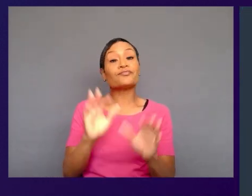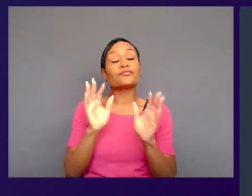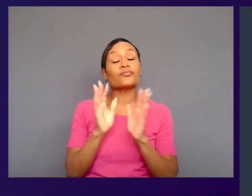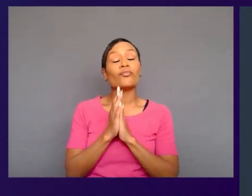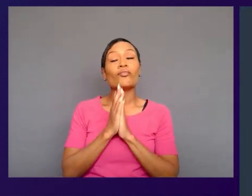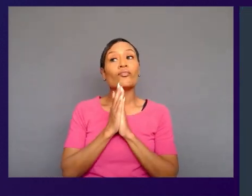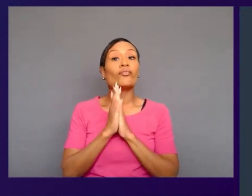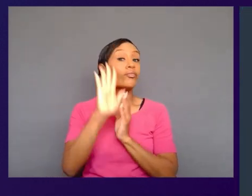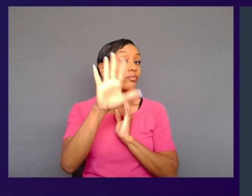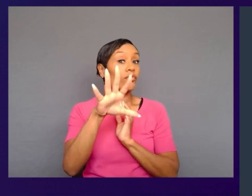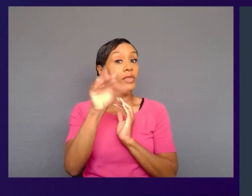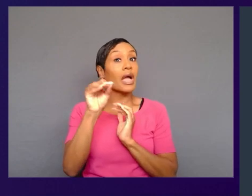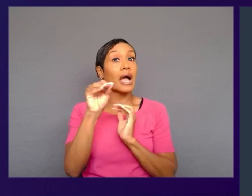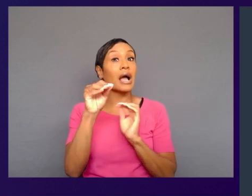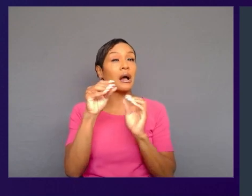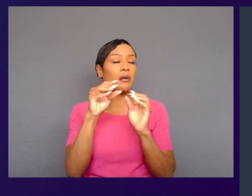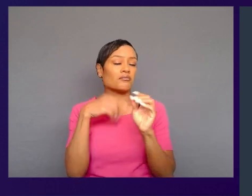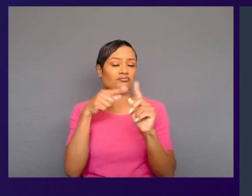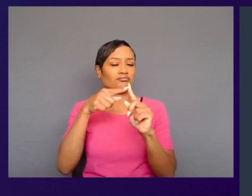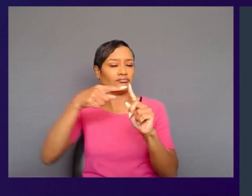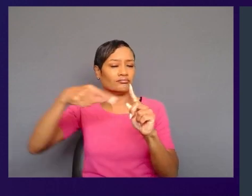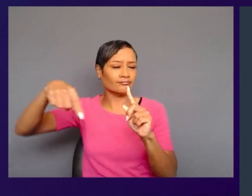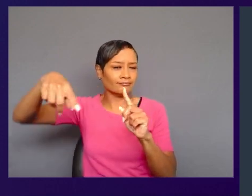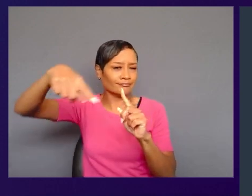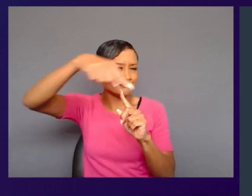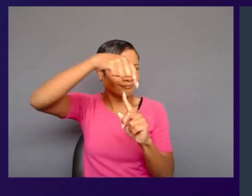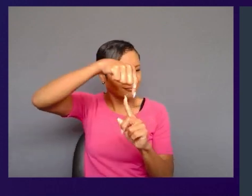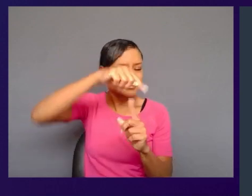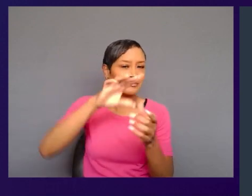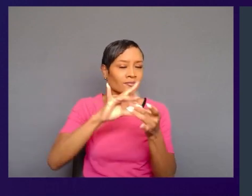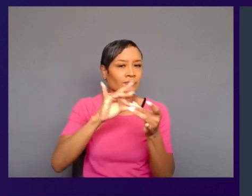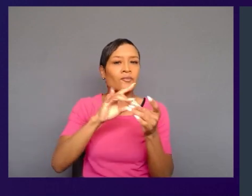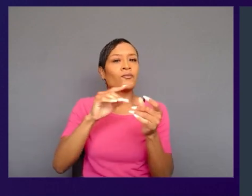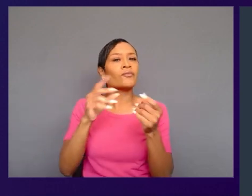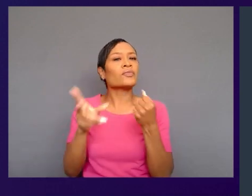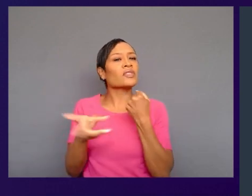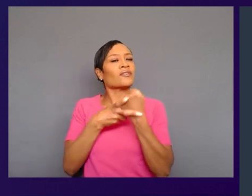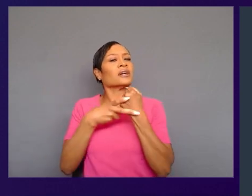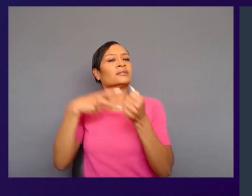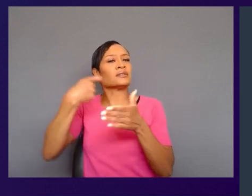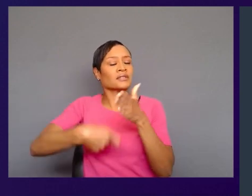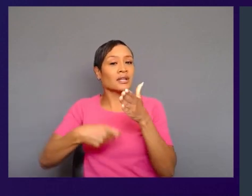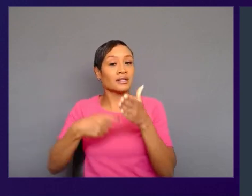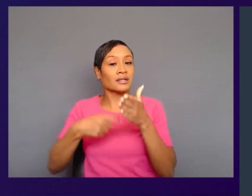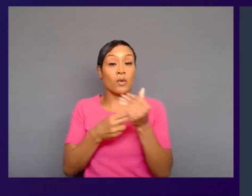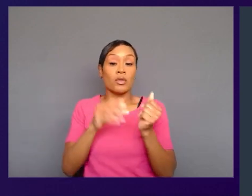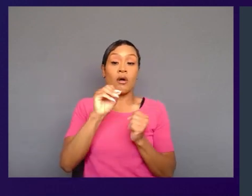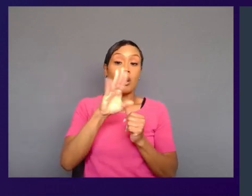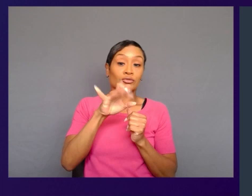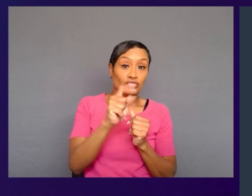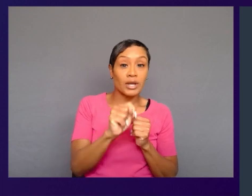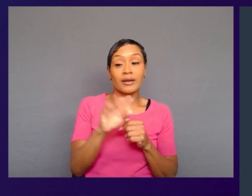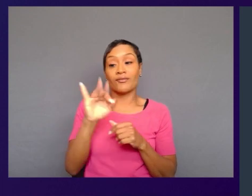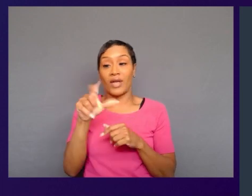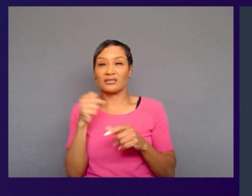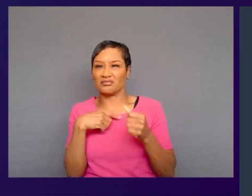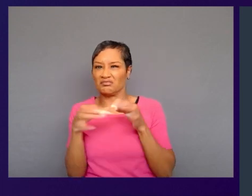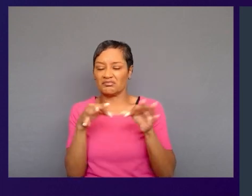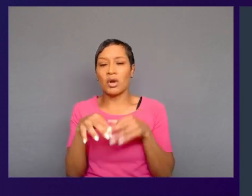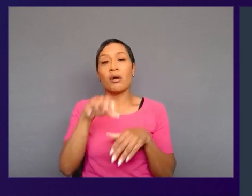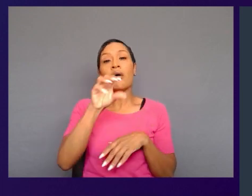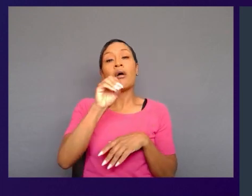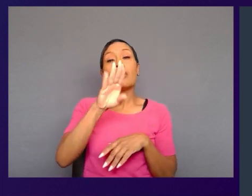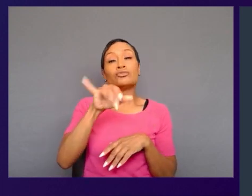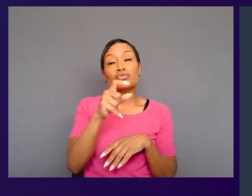All right, and to round things out, let's take a look at the cost effectiveness advantages of both object and file. So now object storage